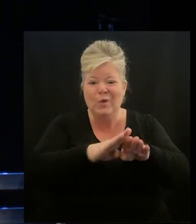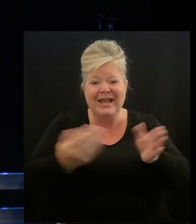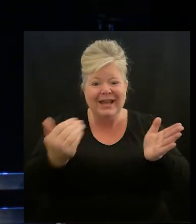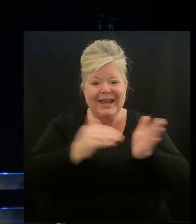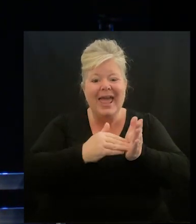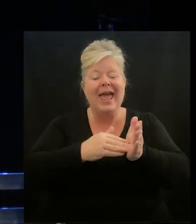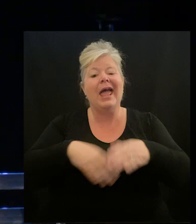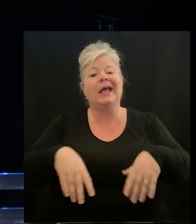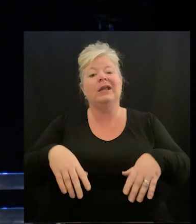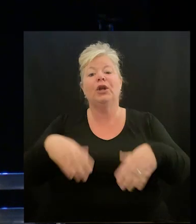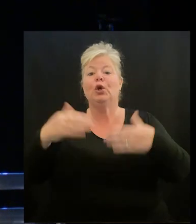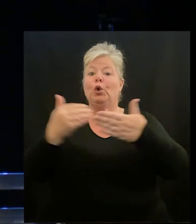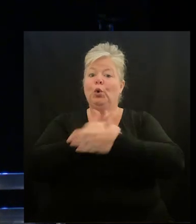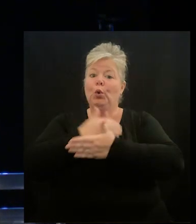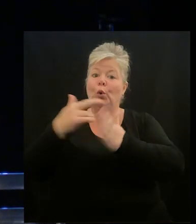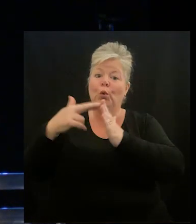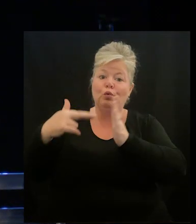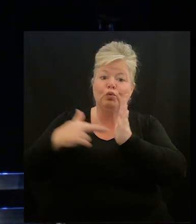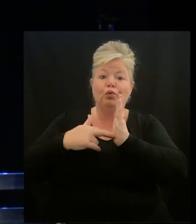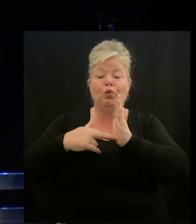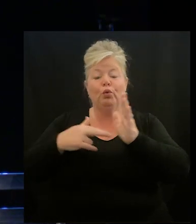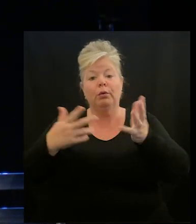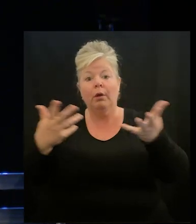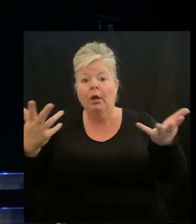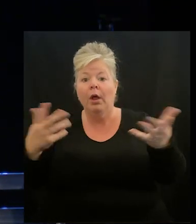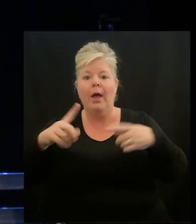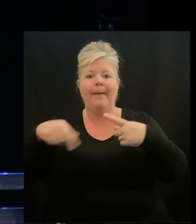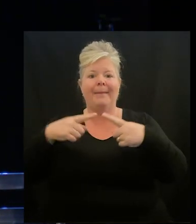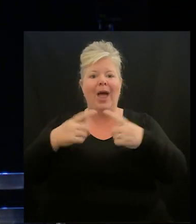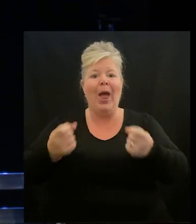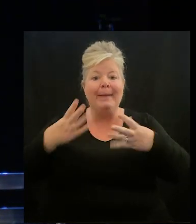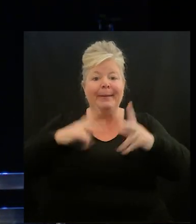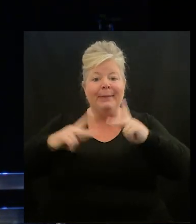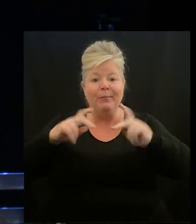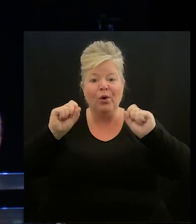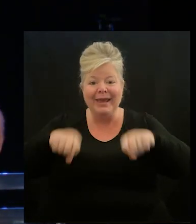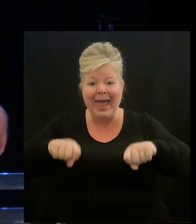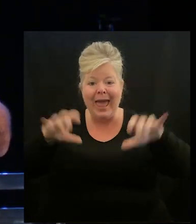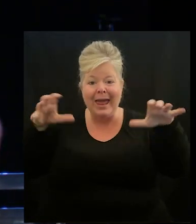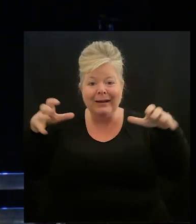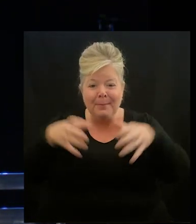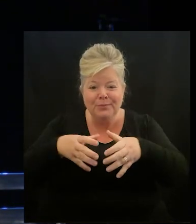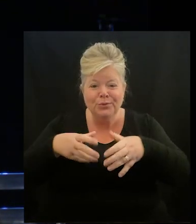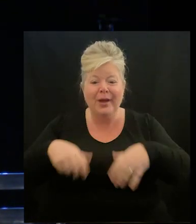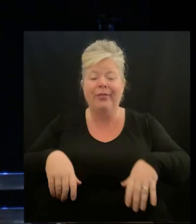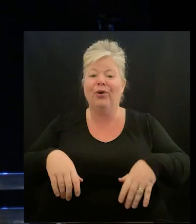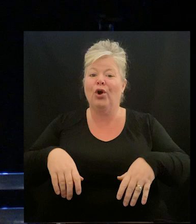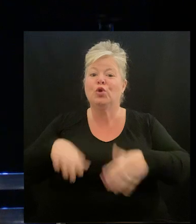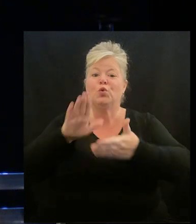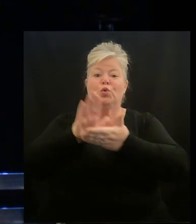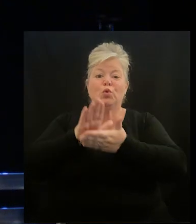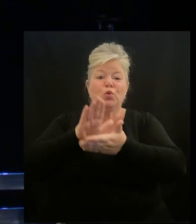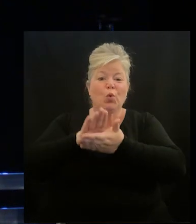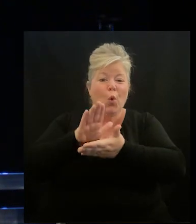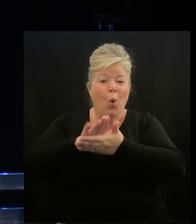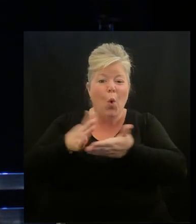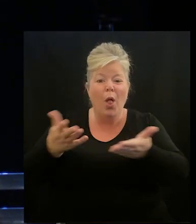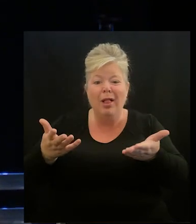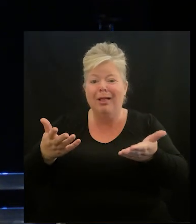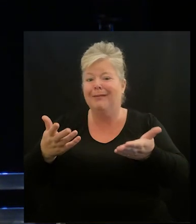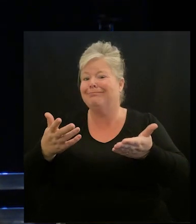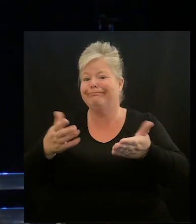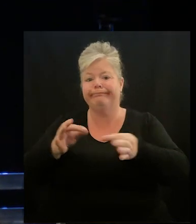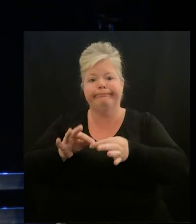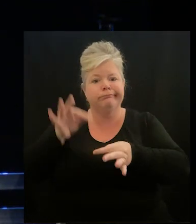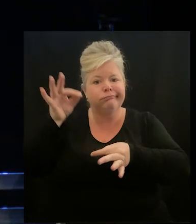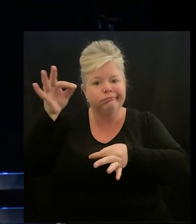operations again. There's new restrictions on gathering sizes. The start of school for on-campus instruction has